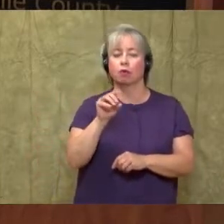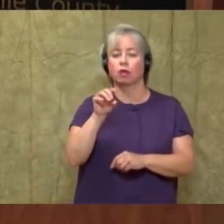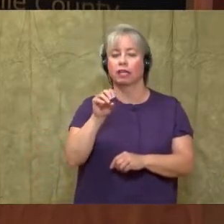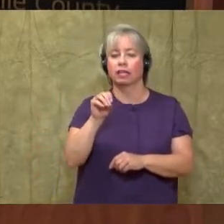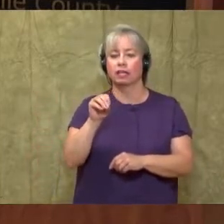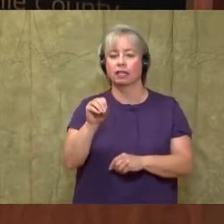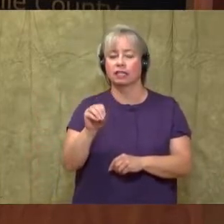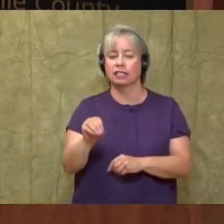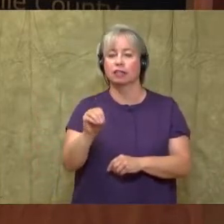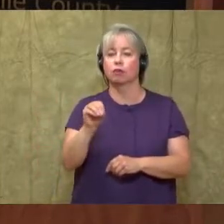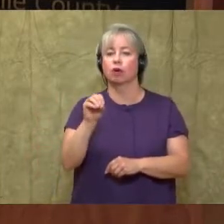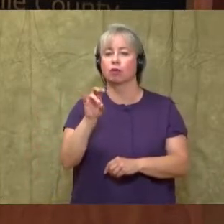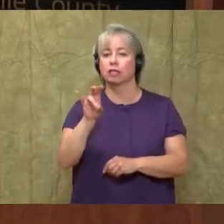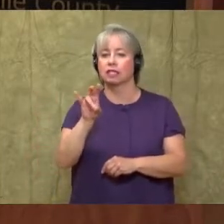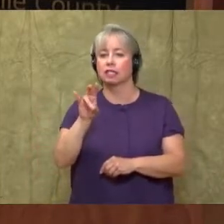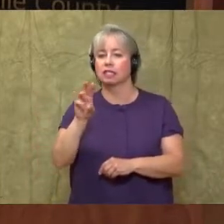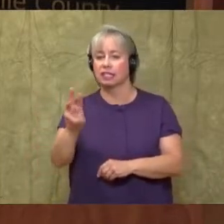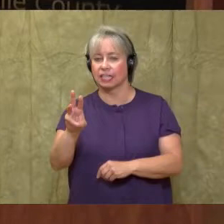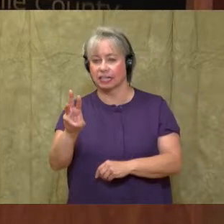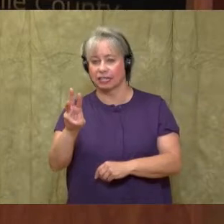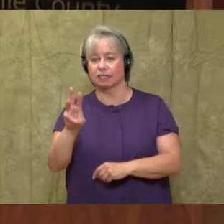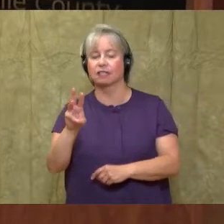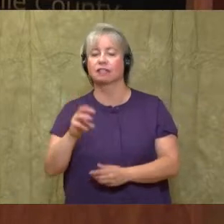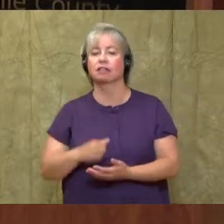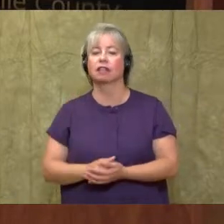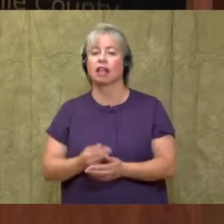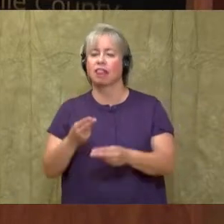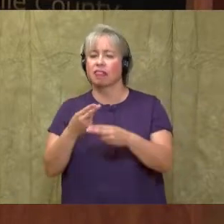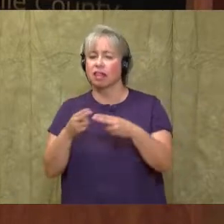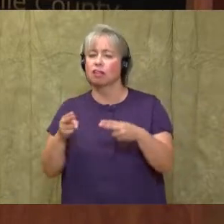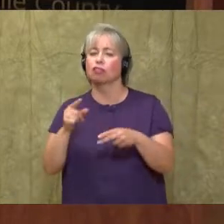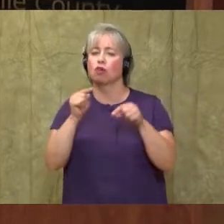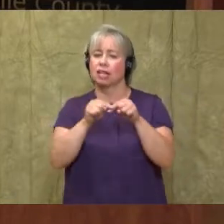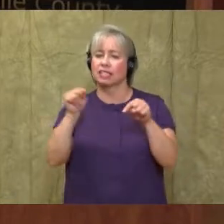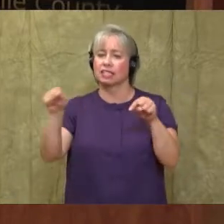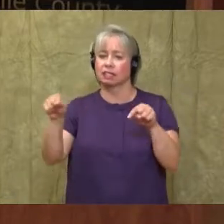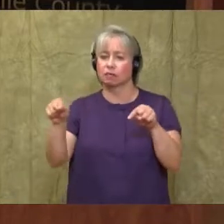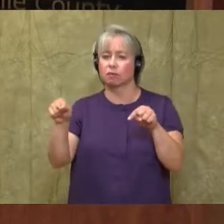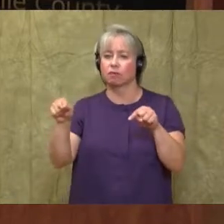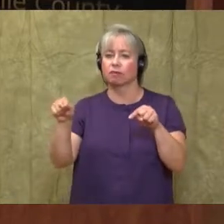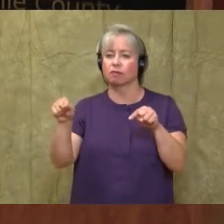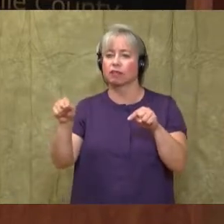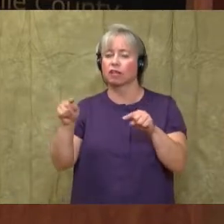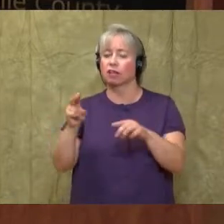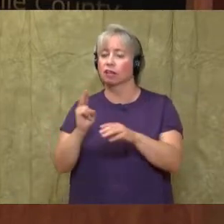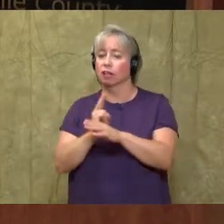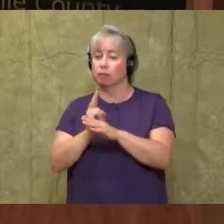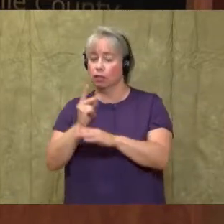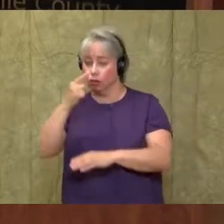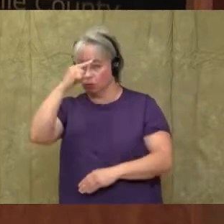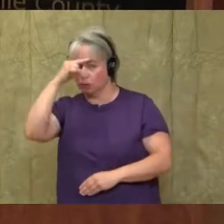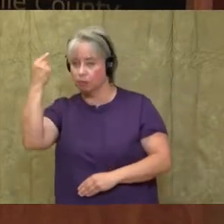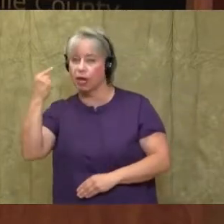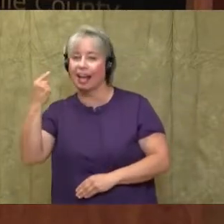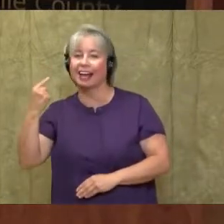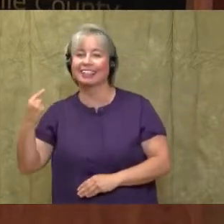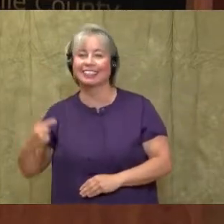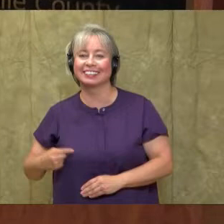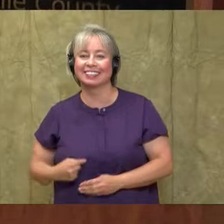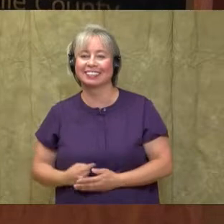8.06. So this shortest distance here is 8, let me use black,